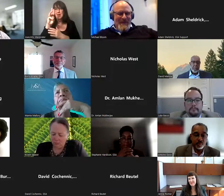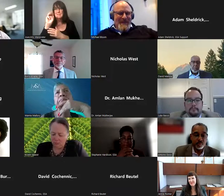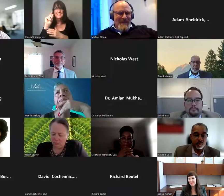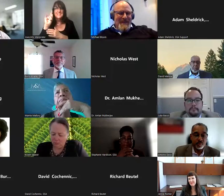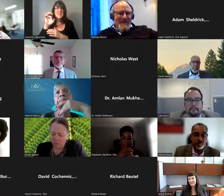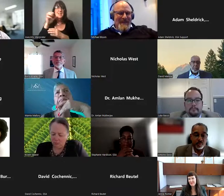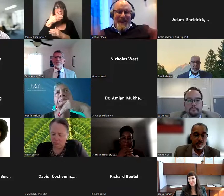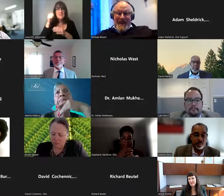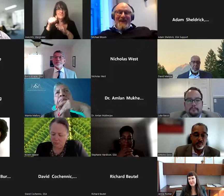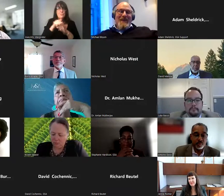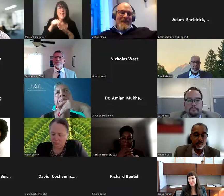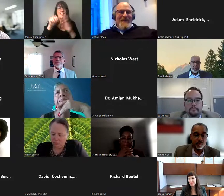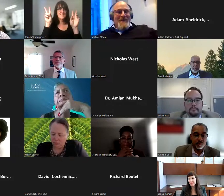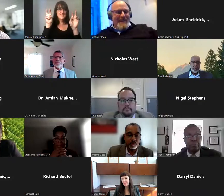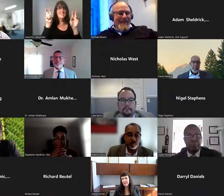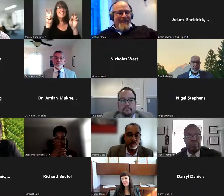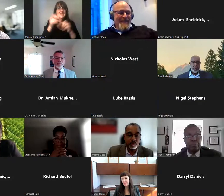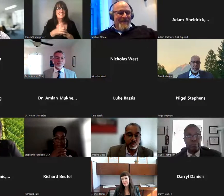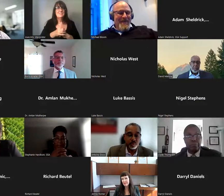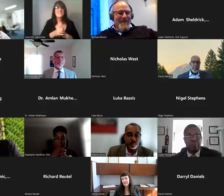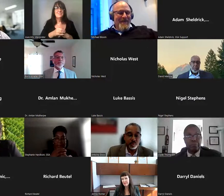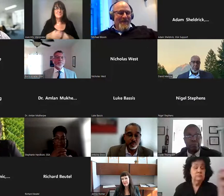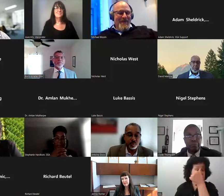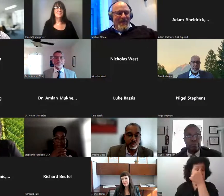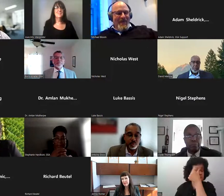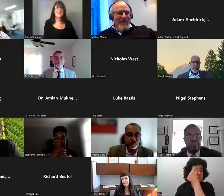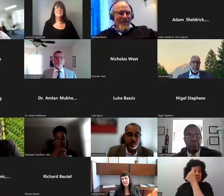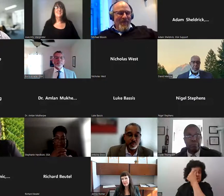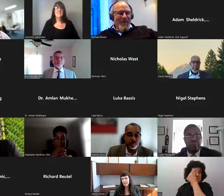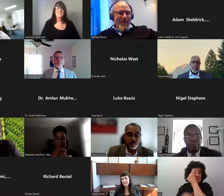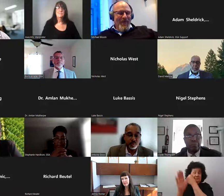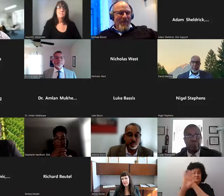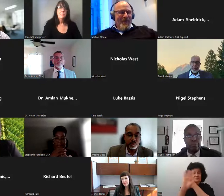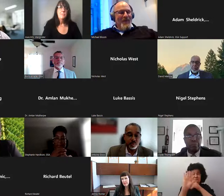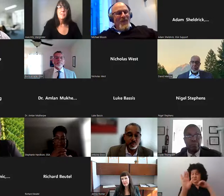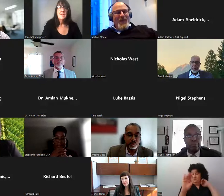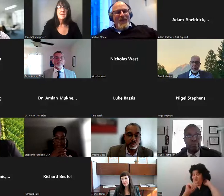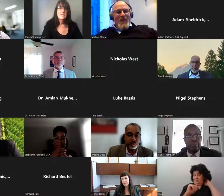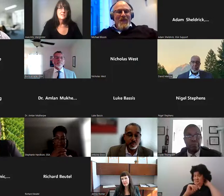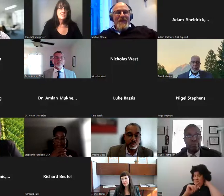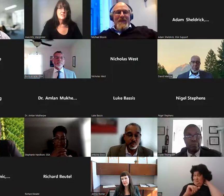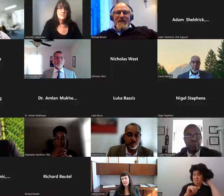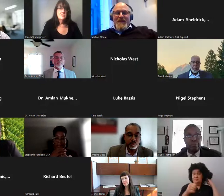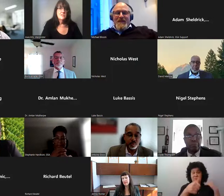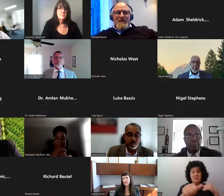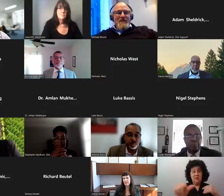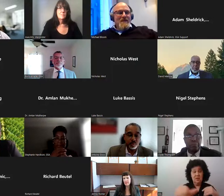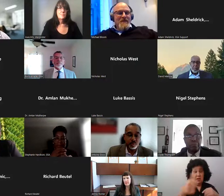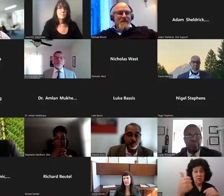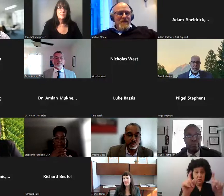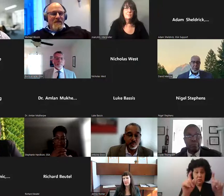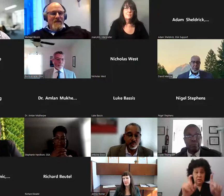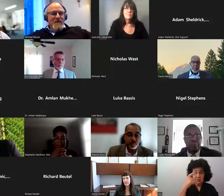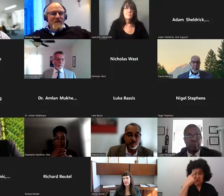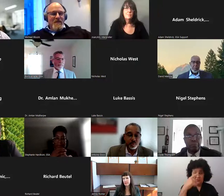was best practice, and you just there said you go. Thank you. Thank you. Are there any other questions for Michael? Let's take a look